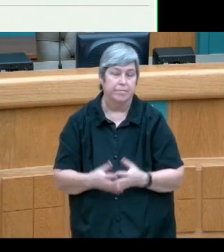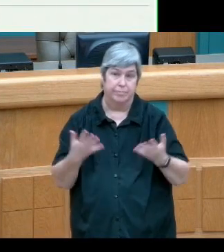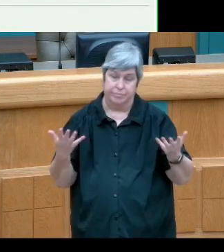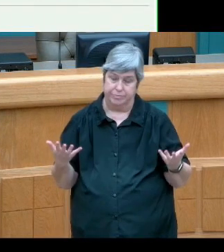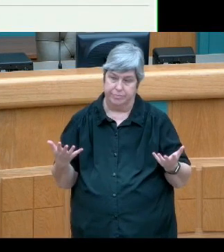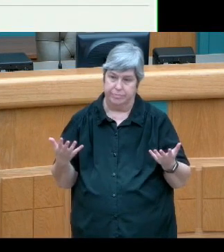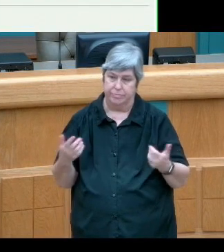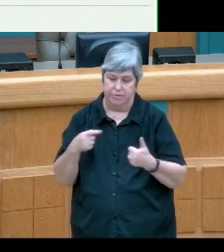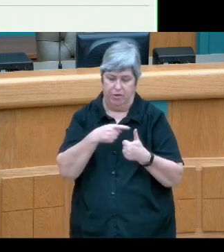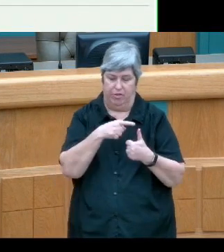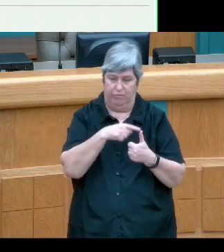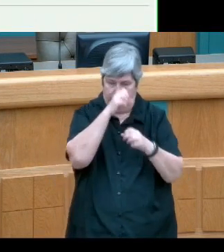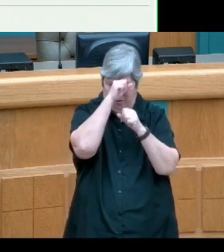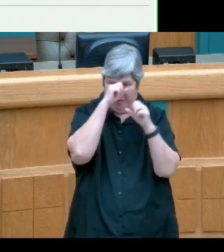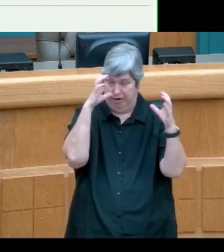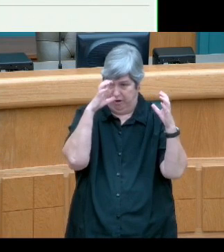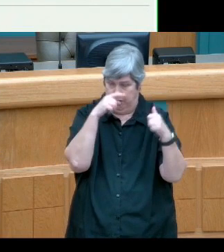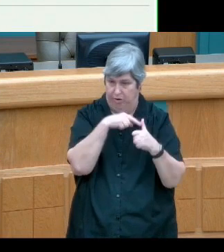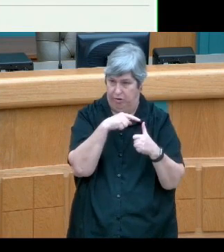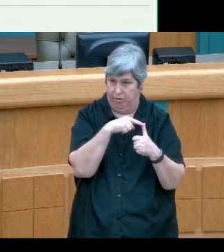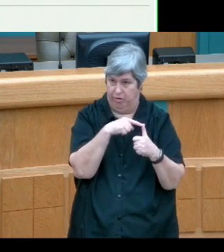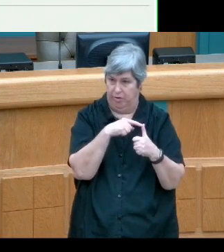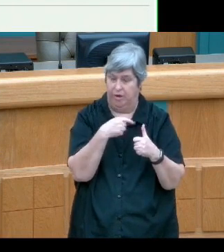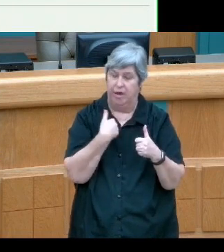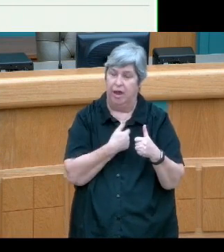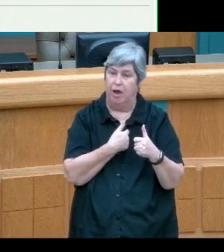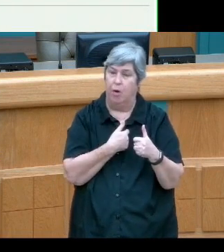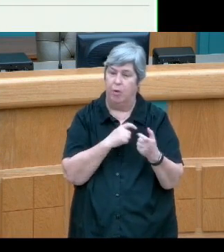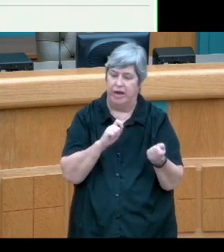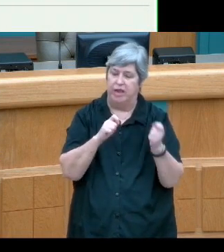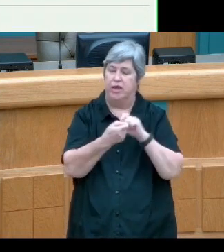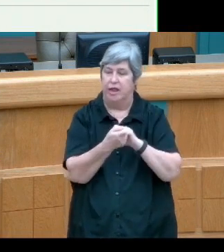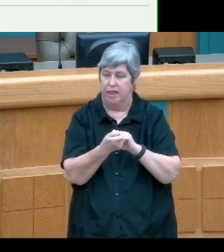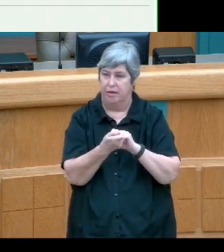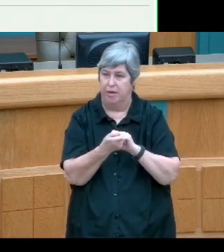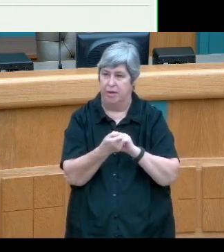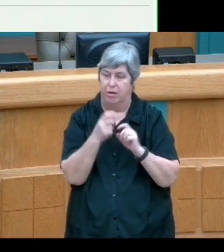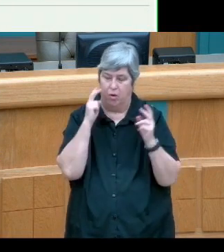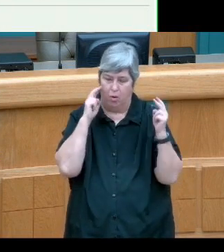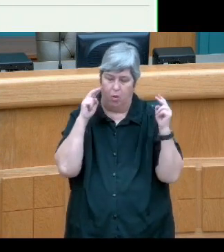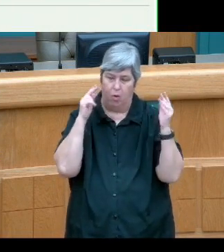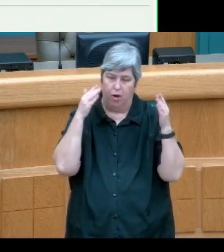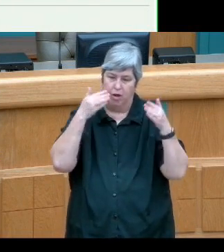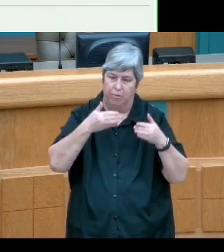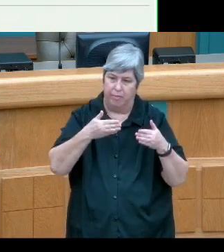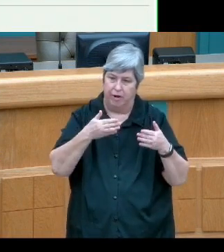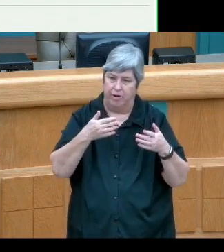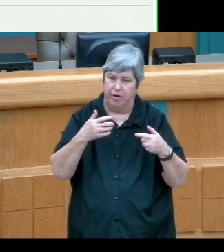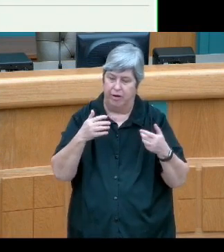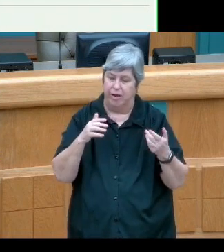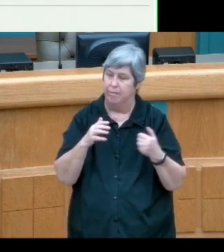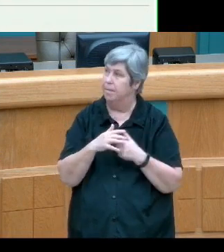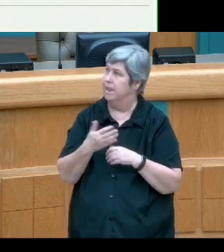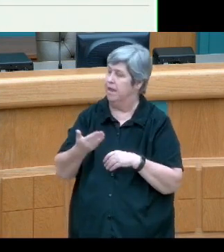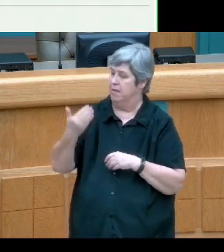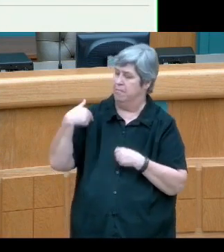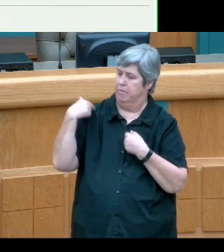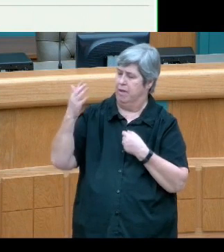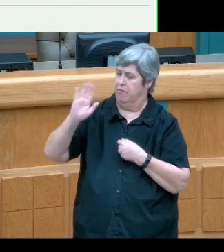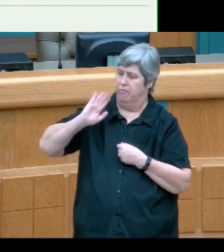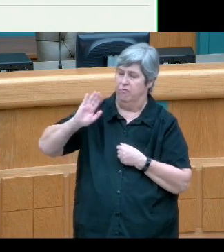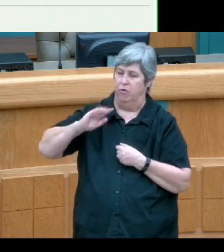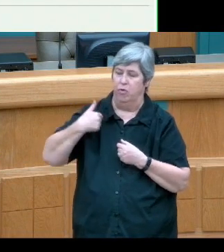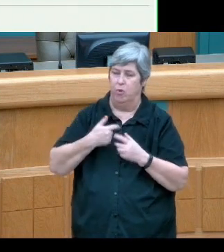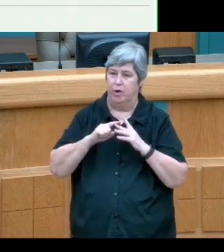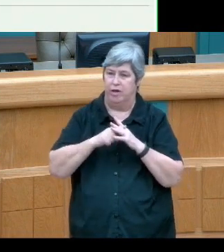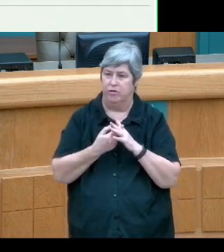So here's the first scenario, and we're going to reverse this a little bit, and we're going to zoom in compared to the past weeks. In the past weeks, we started